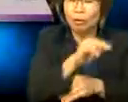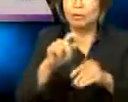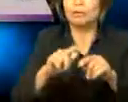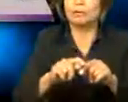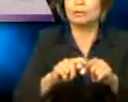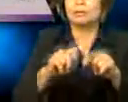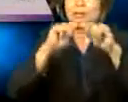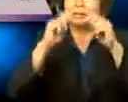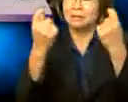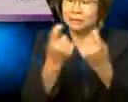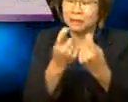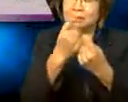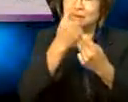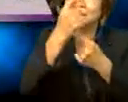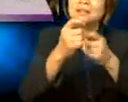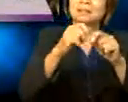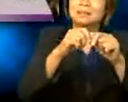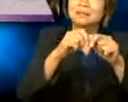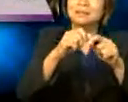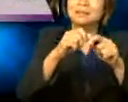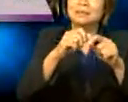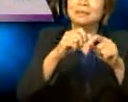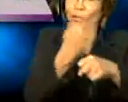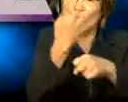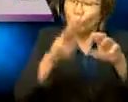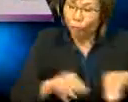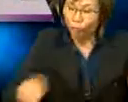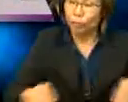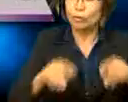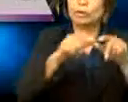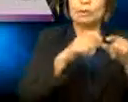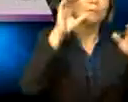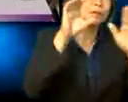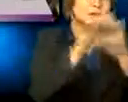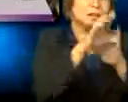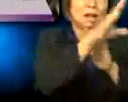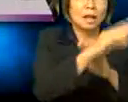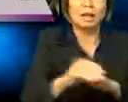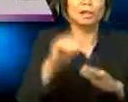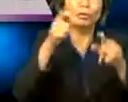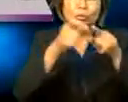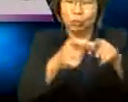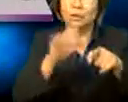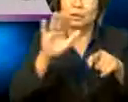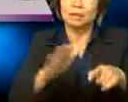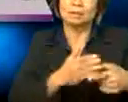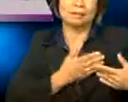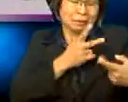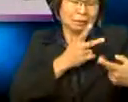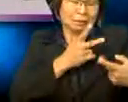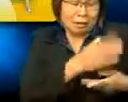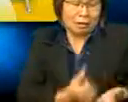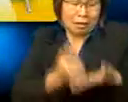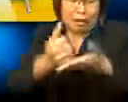pupil. The pictures and the words tell us that he is a generous and helpful